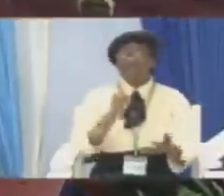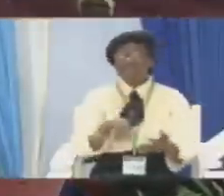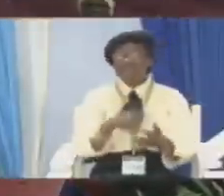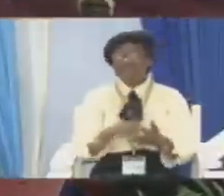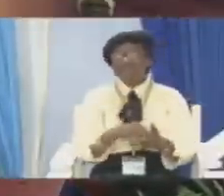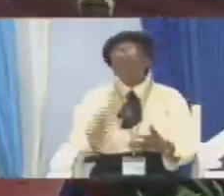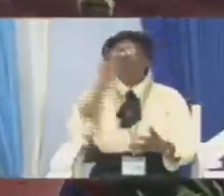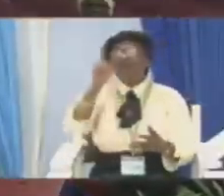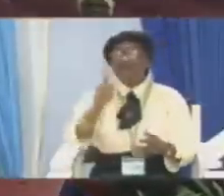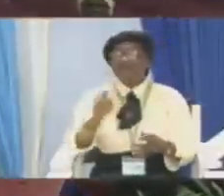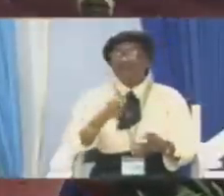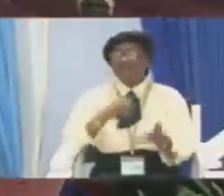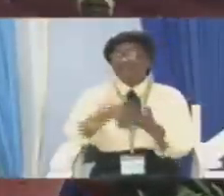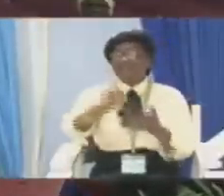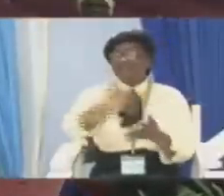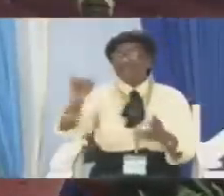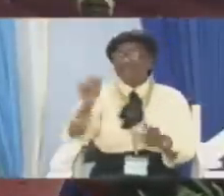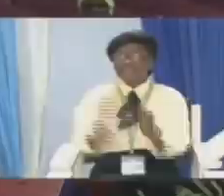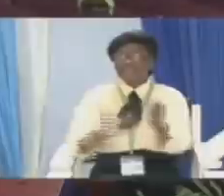Killing everywhere.